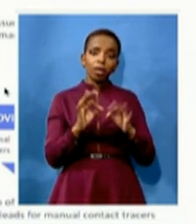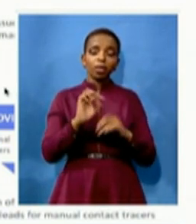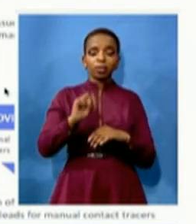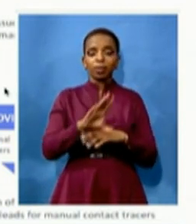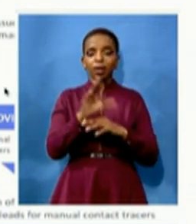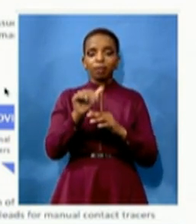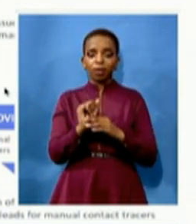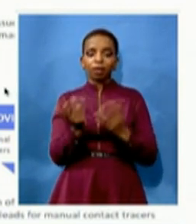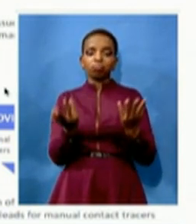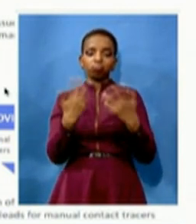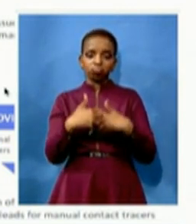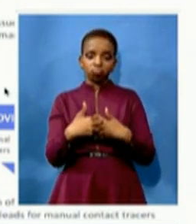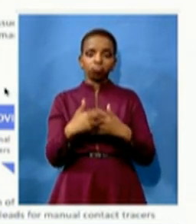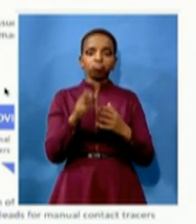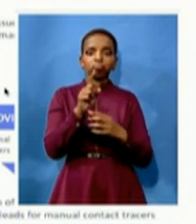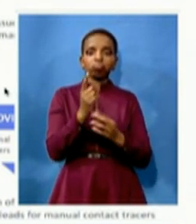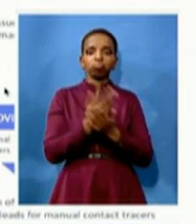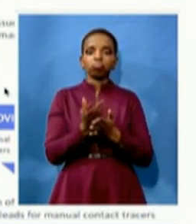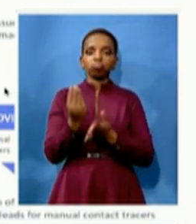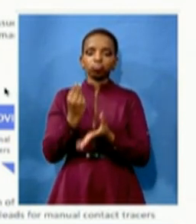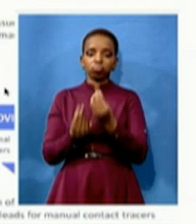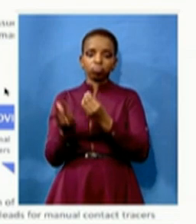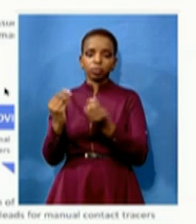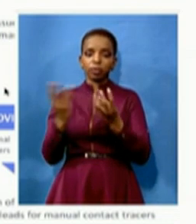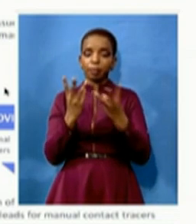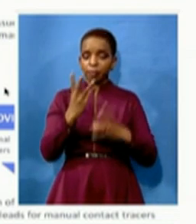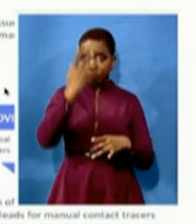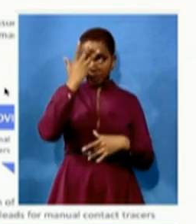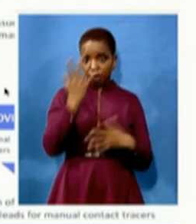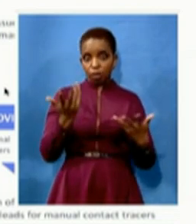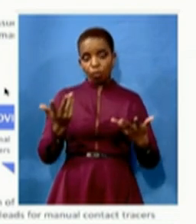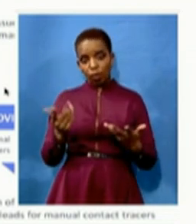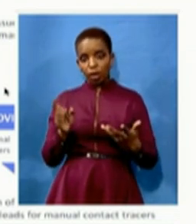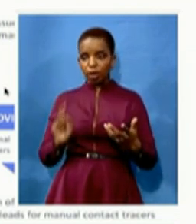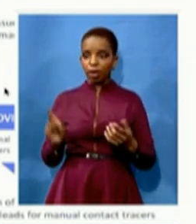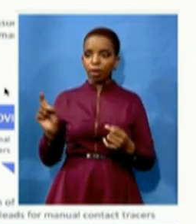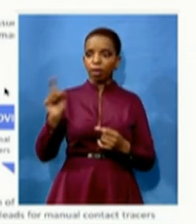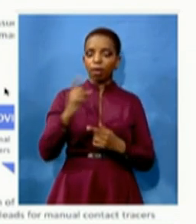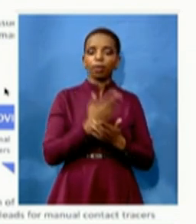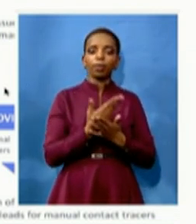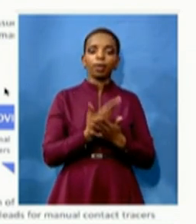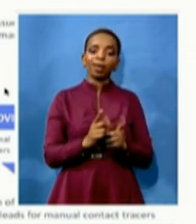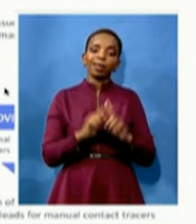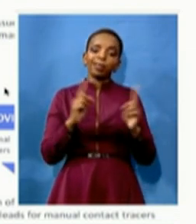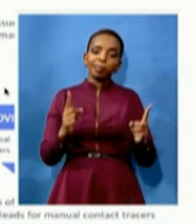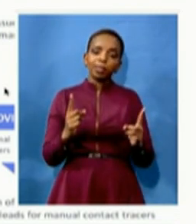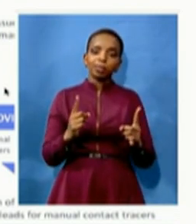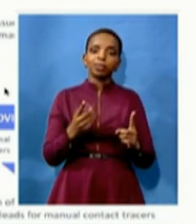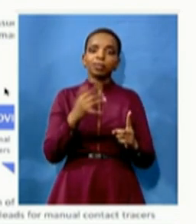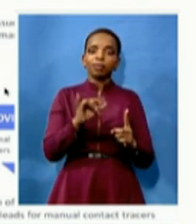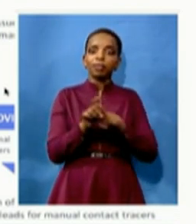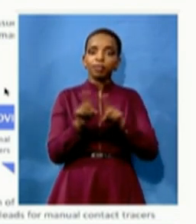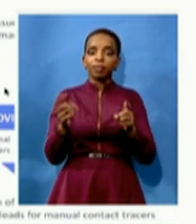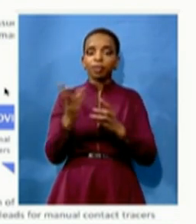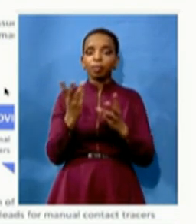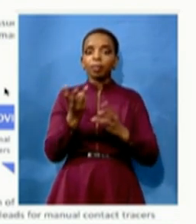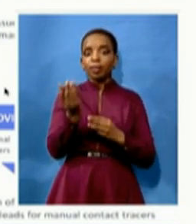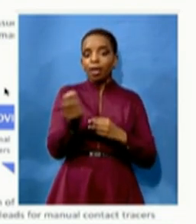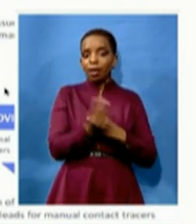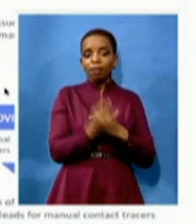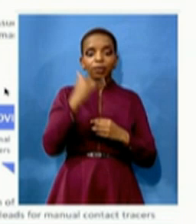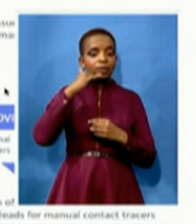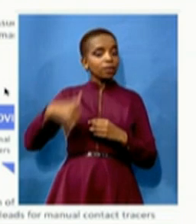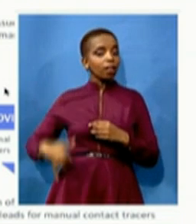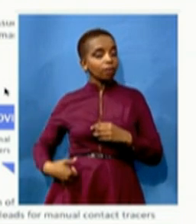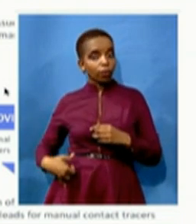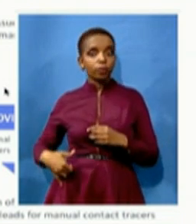solutions. So if you're interested in sort of talking more about the modeling assumptions and sort of the policy measures that you can derive